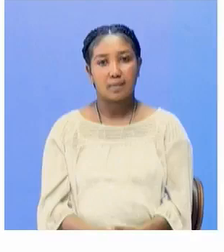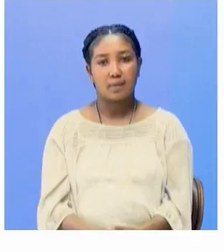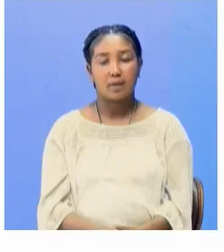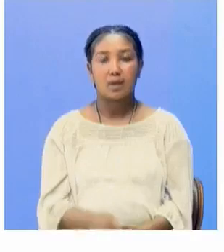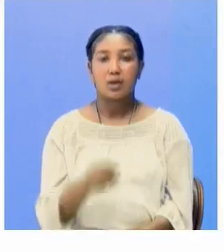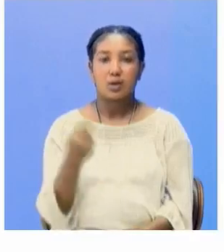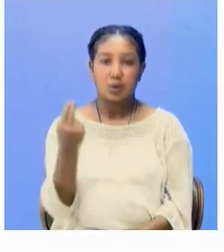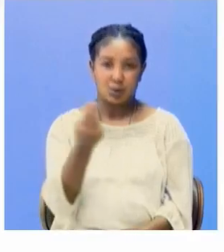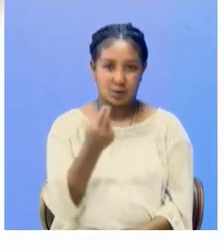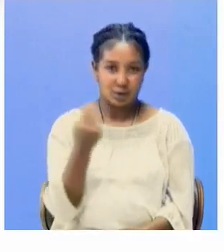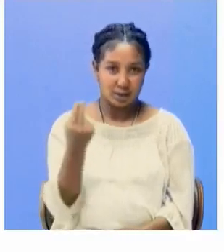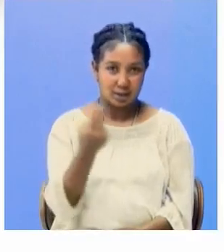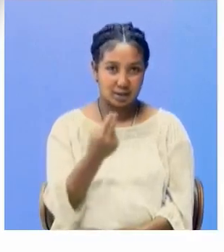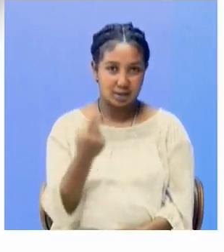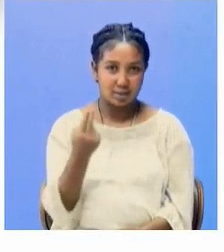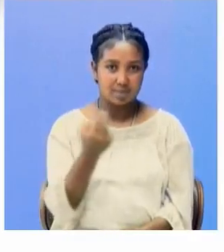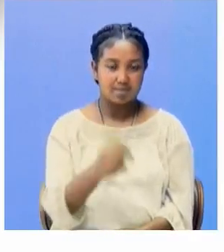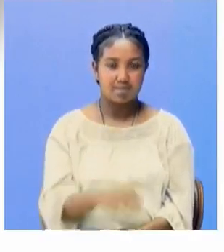using